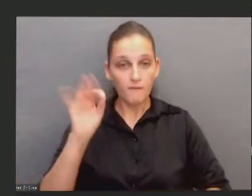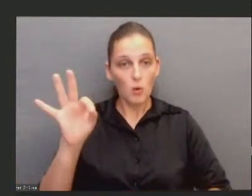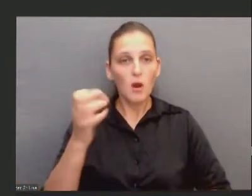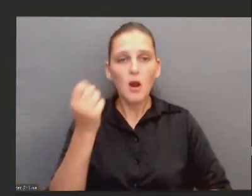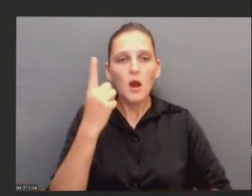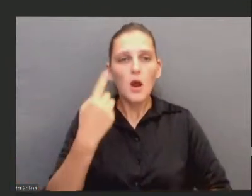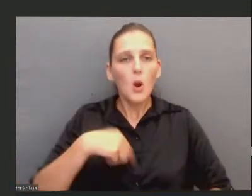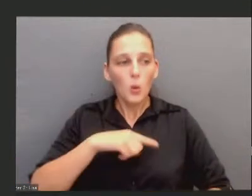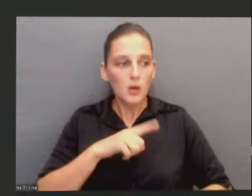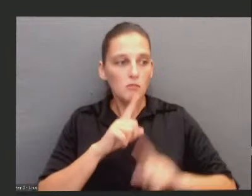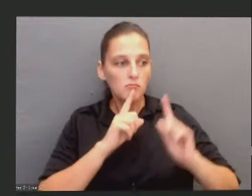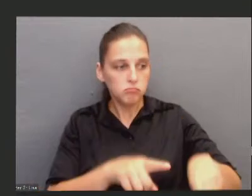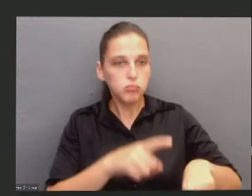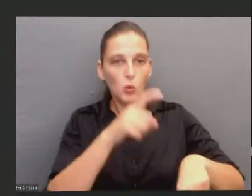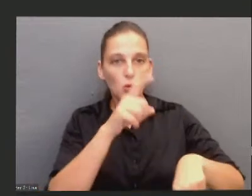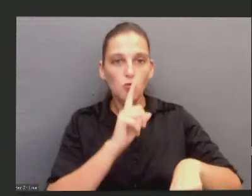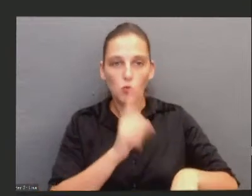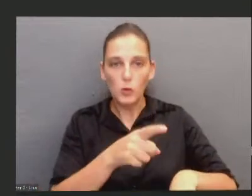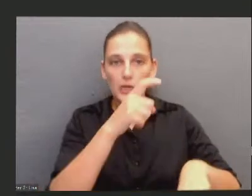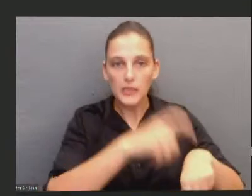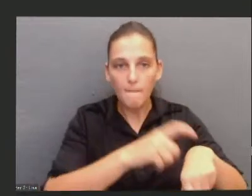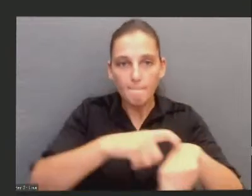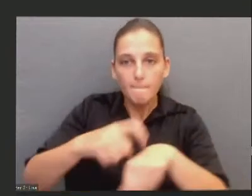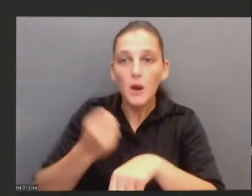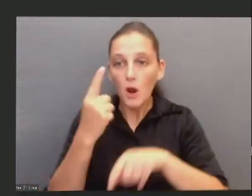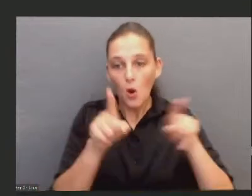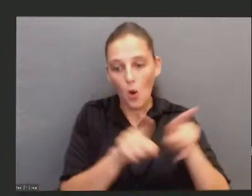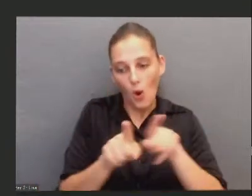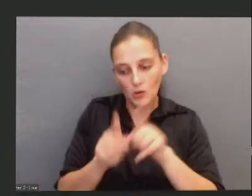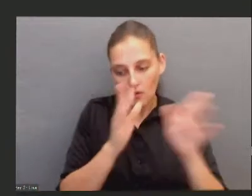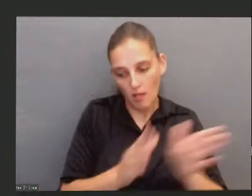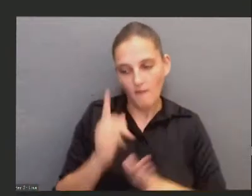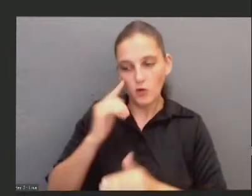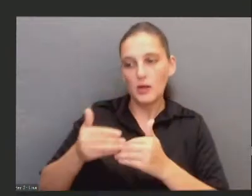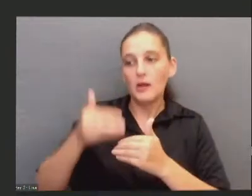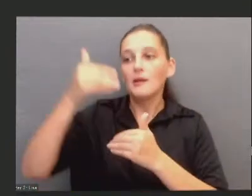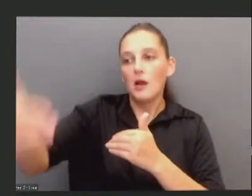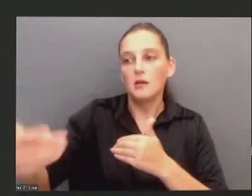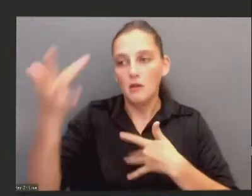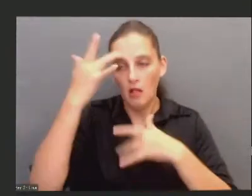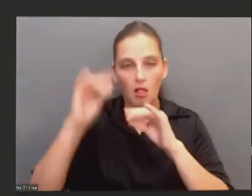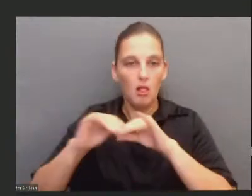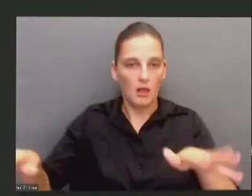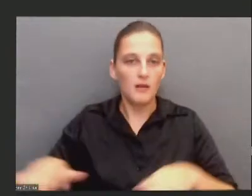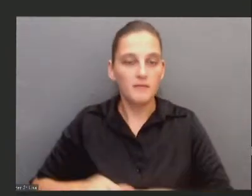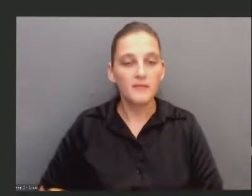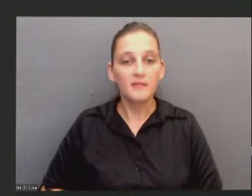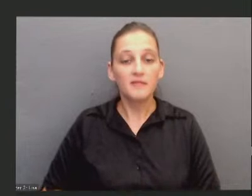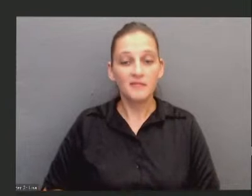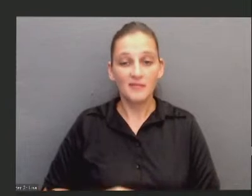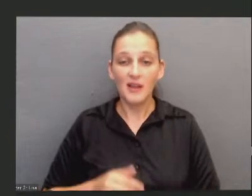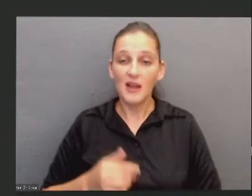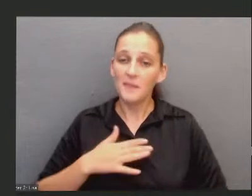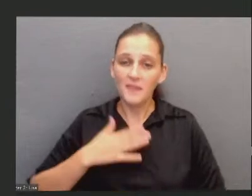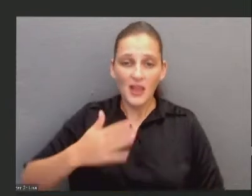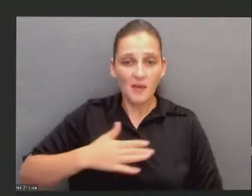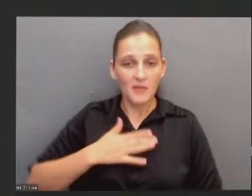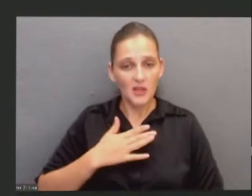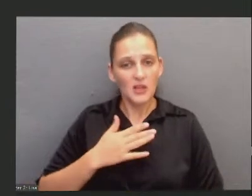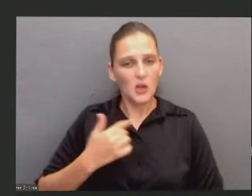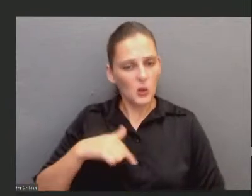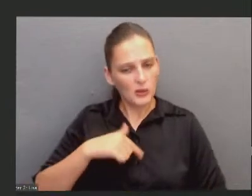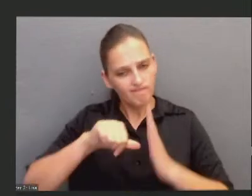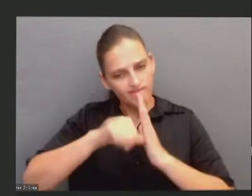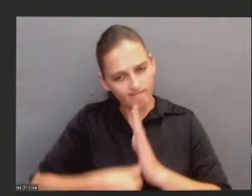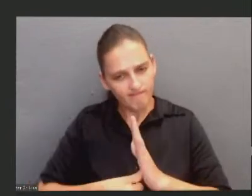responding in real time, but we're helping to prepare for the next pandemic. So I am so glad that we're saying there should be a thorough review of